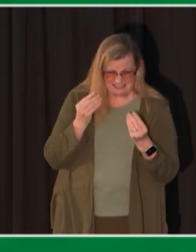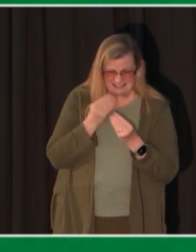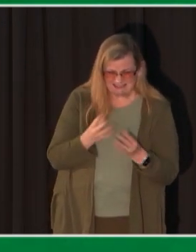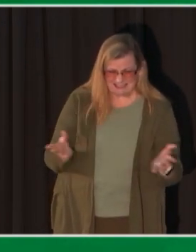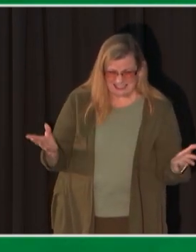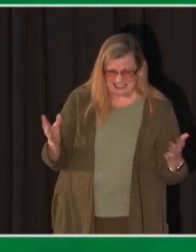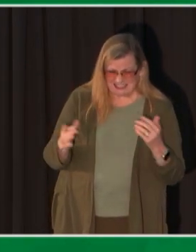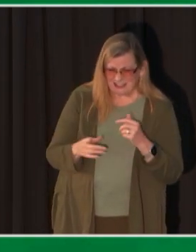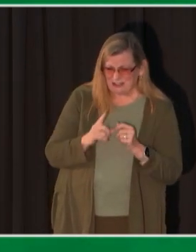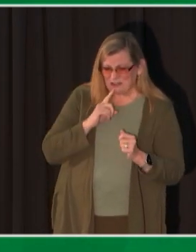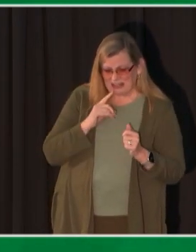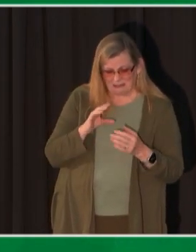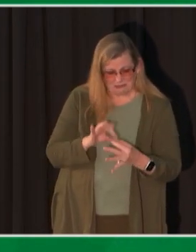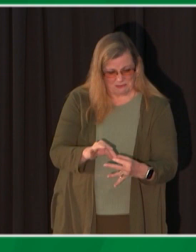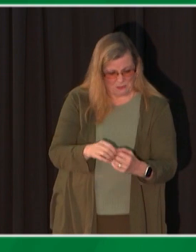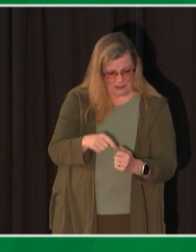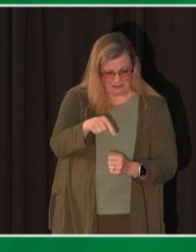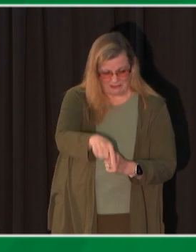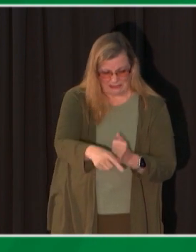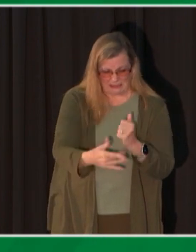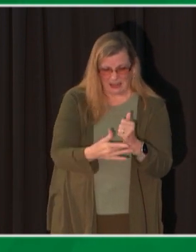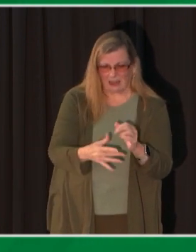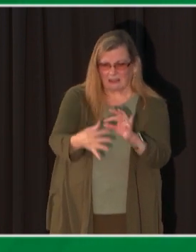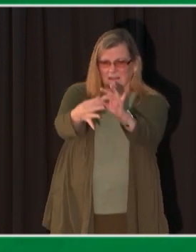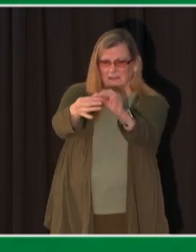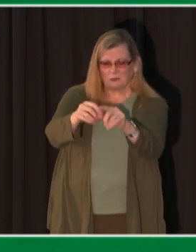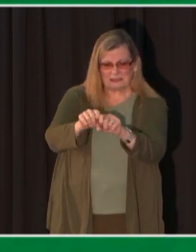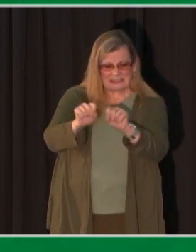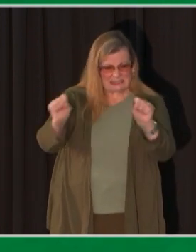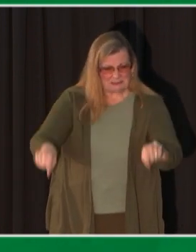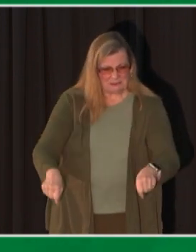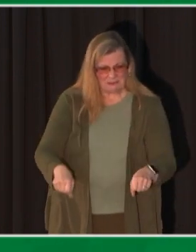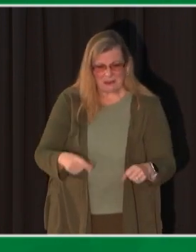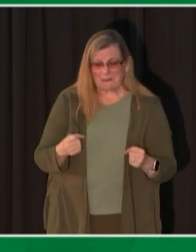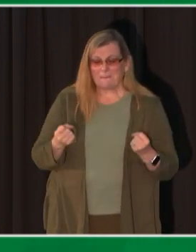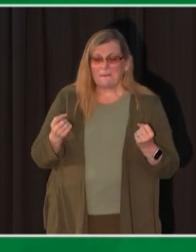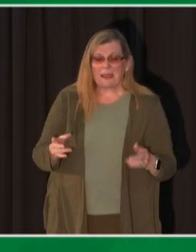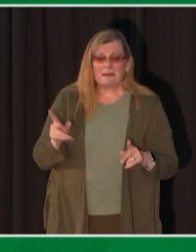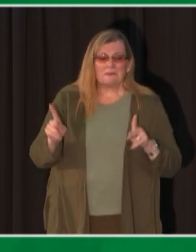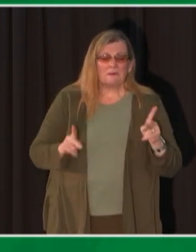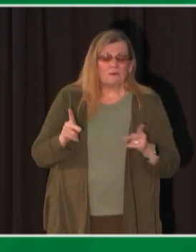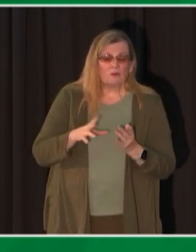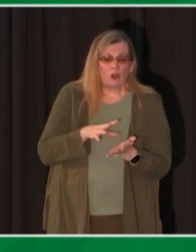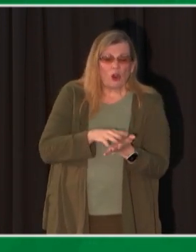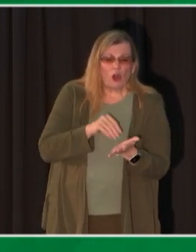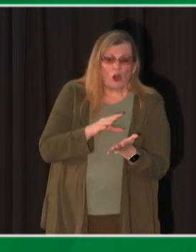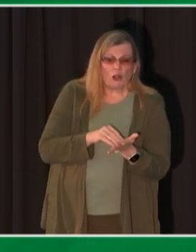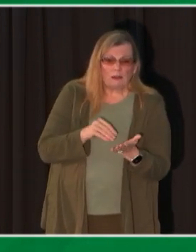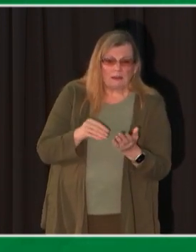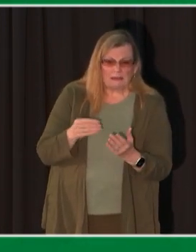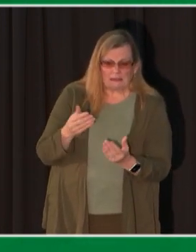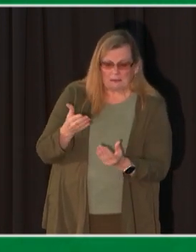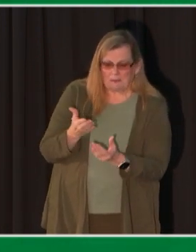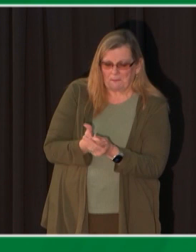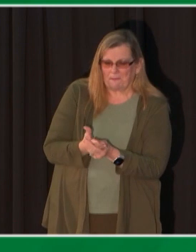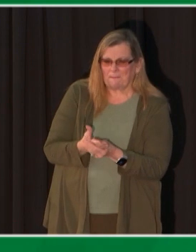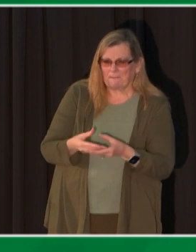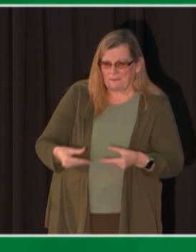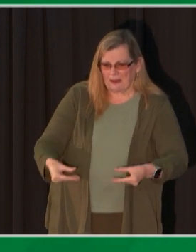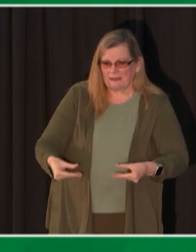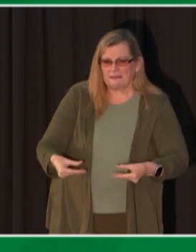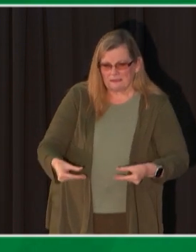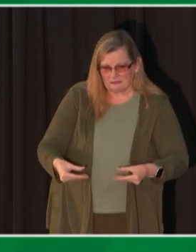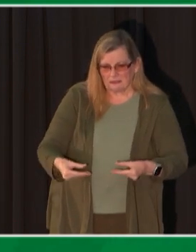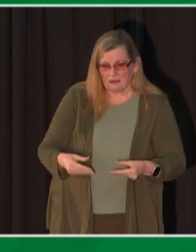see significant use of our learning package. We printed over 75,000 learning packets in some of